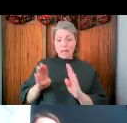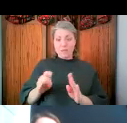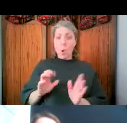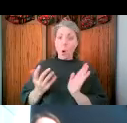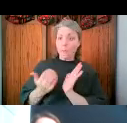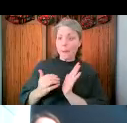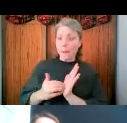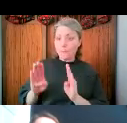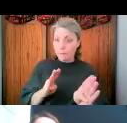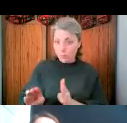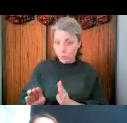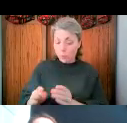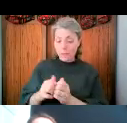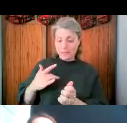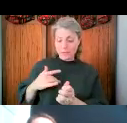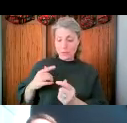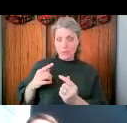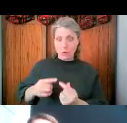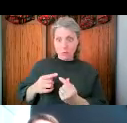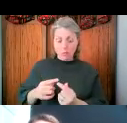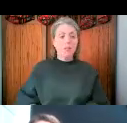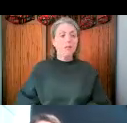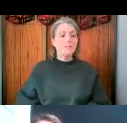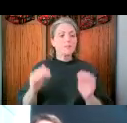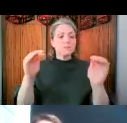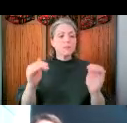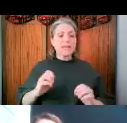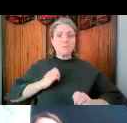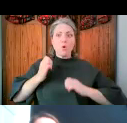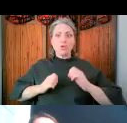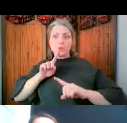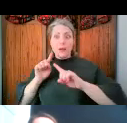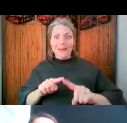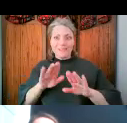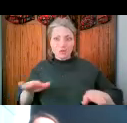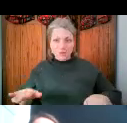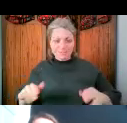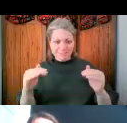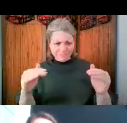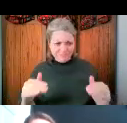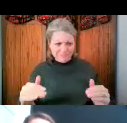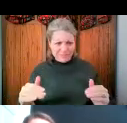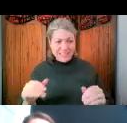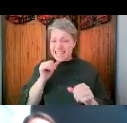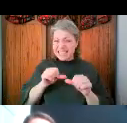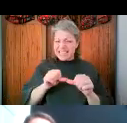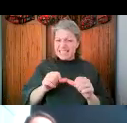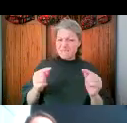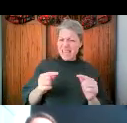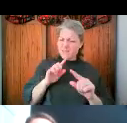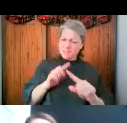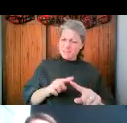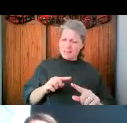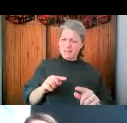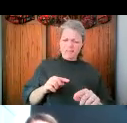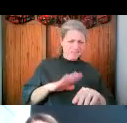sensory difficulties. Emotionally reactive children, we might hear inconsistent pain responses and